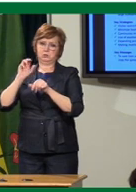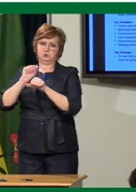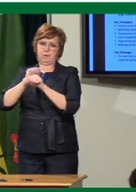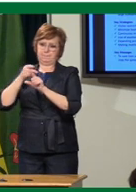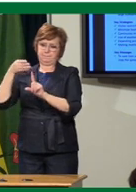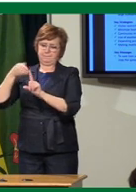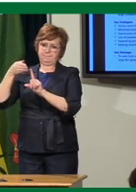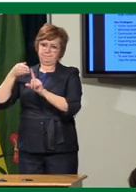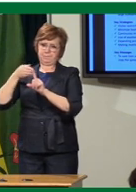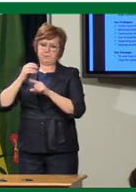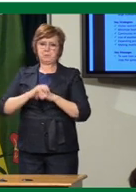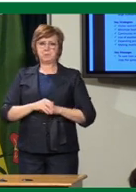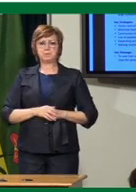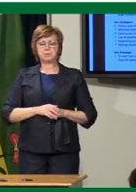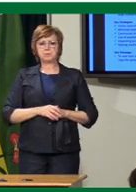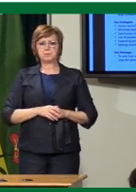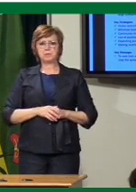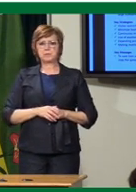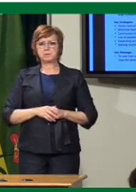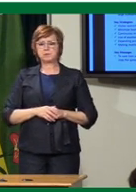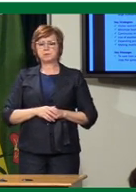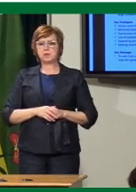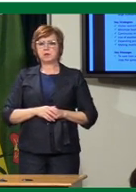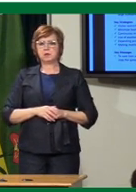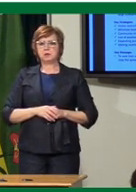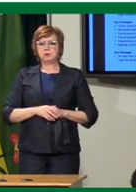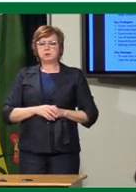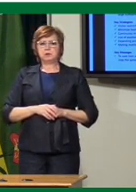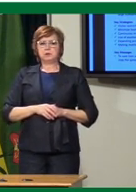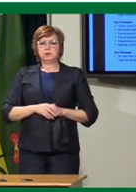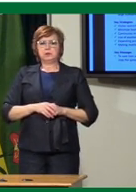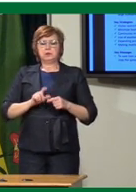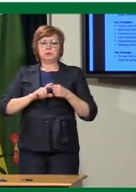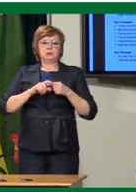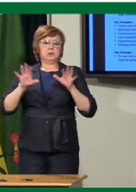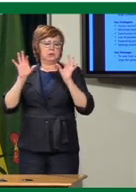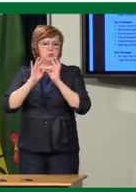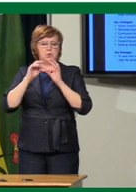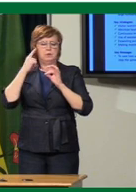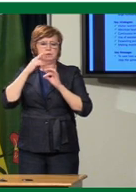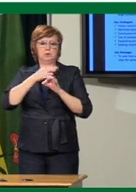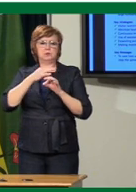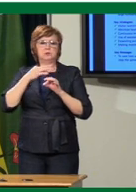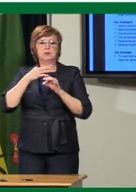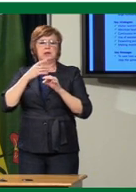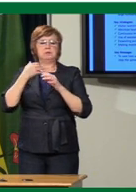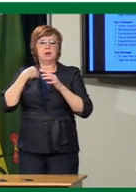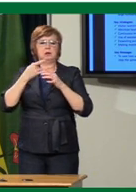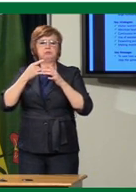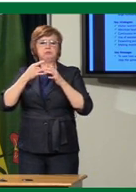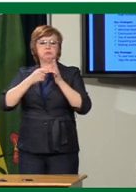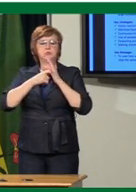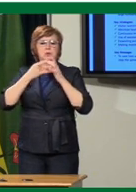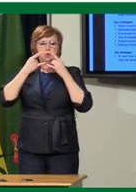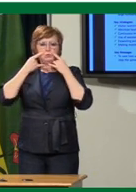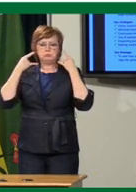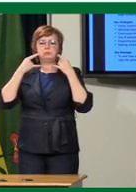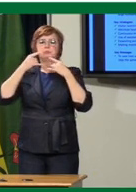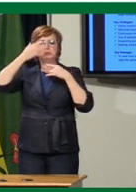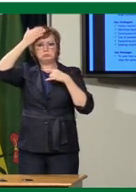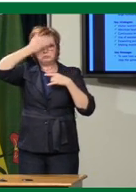times, and safety is our #1 priority, and the PPE practices is a significant part of that. We are